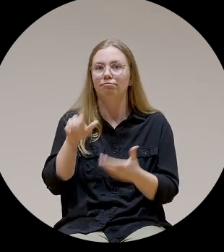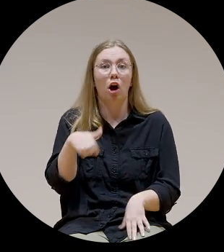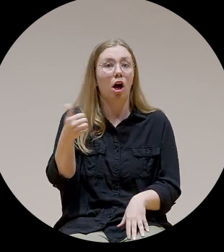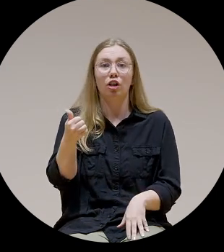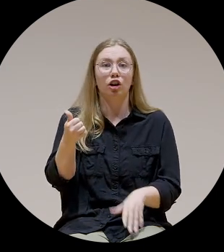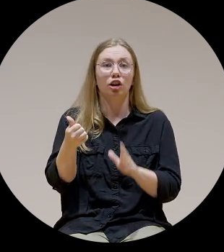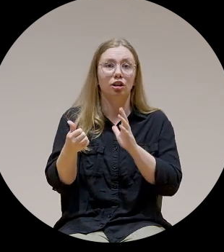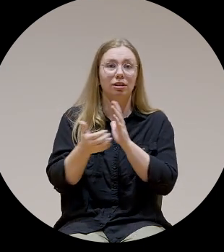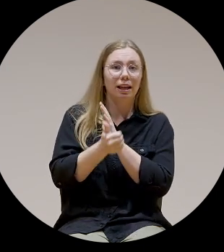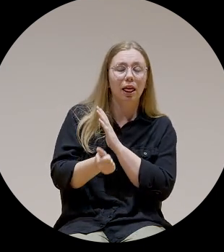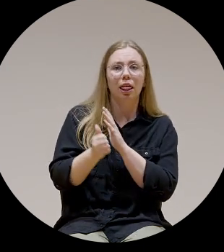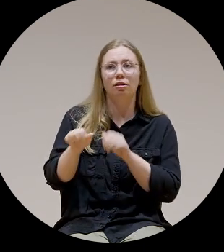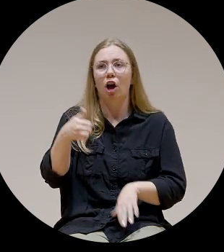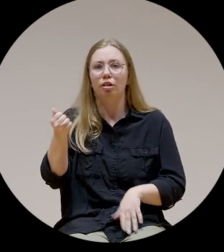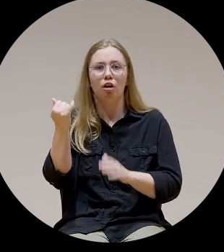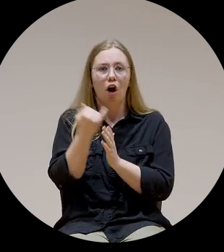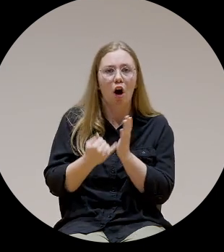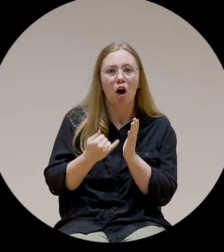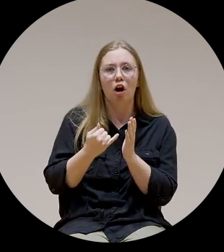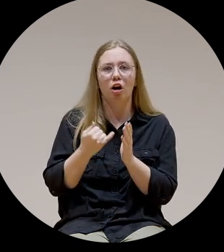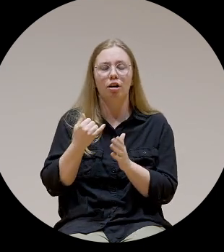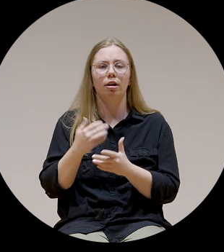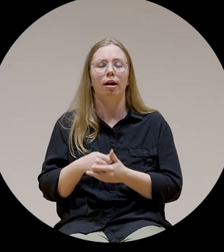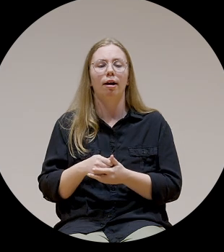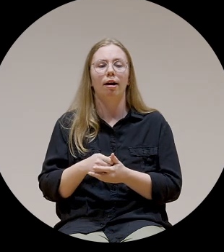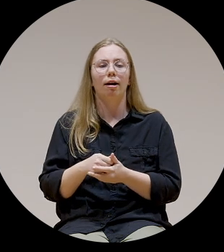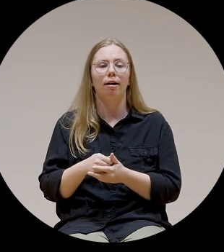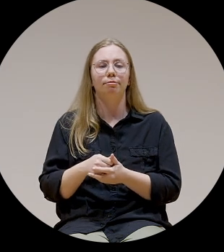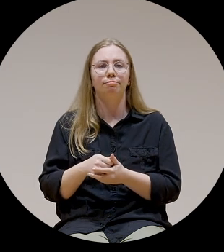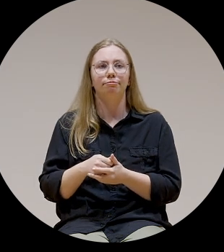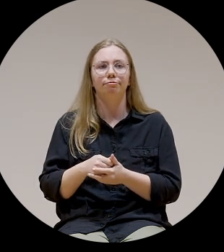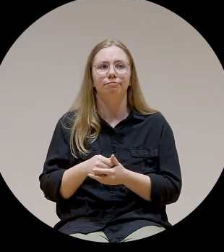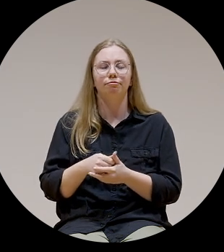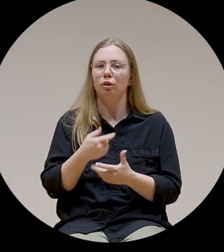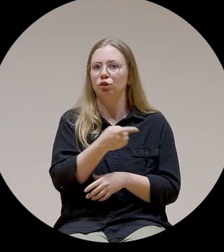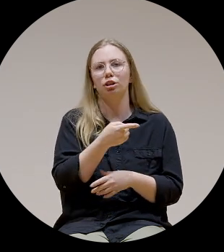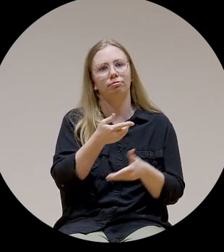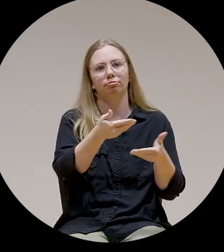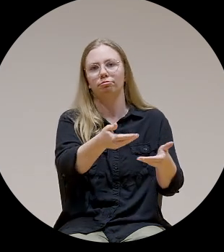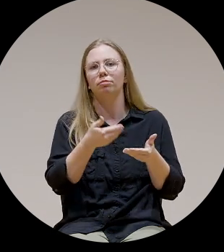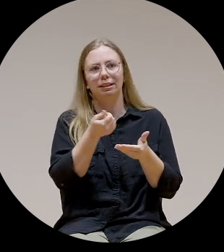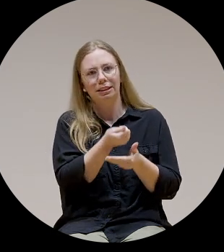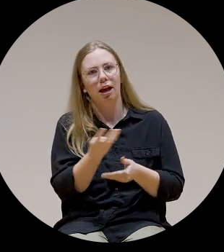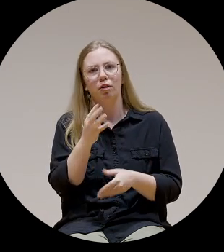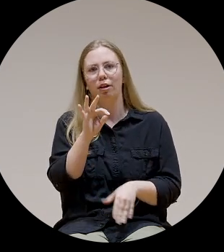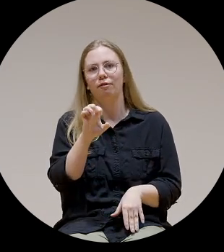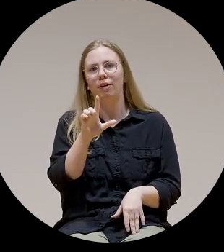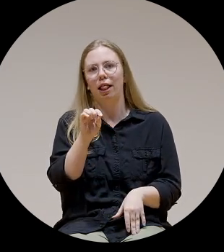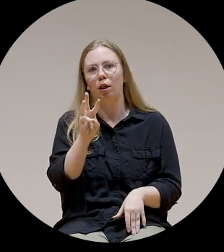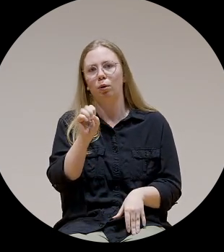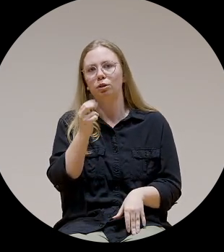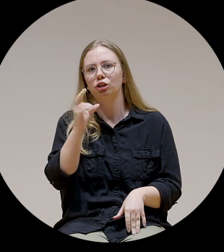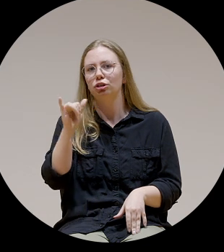other techniques and other finished art forms. She received multiple fellowships. This photograph